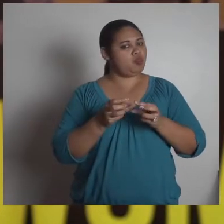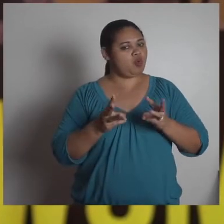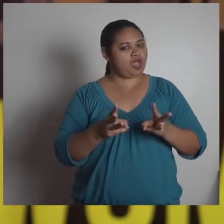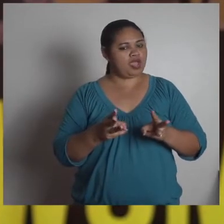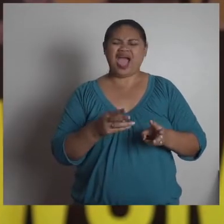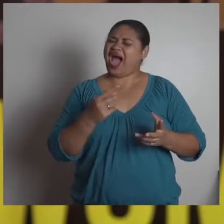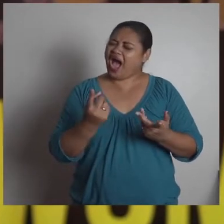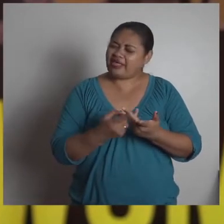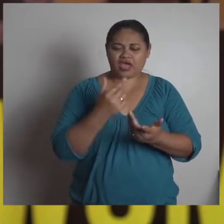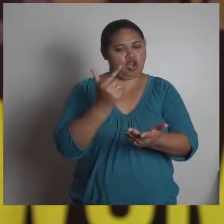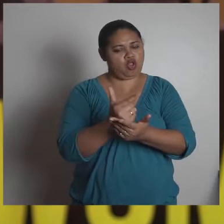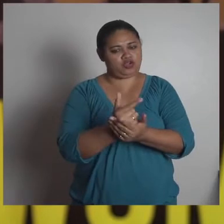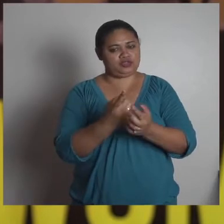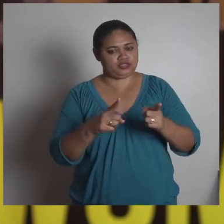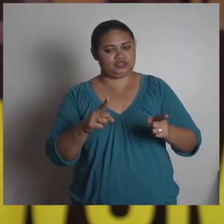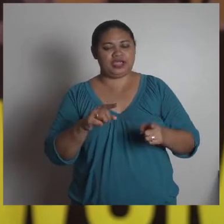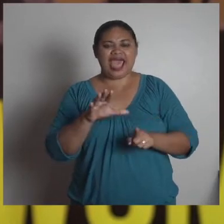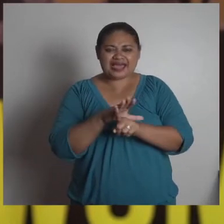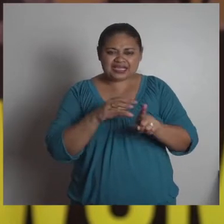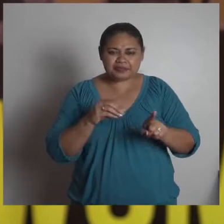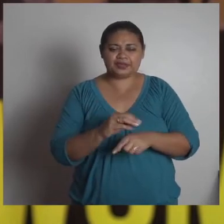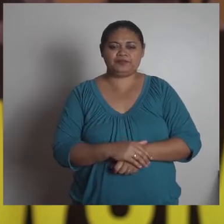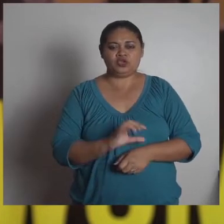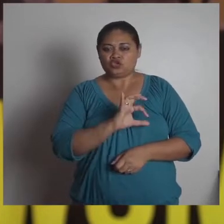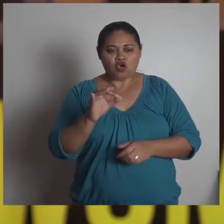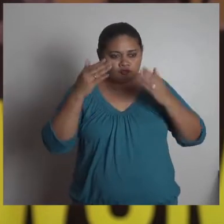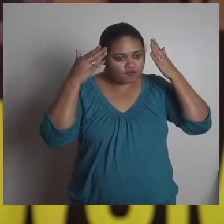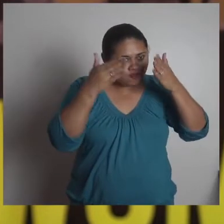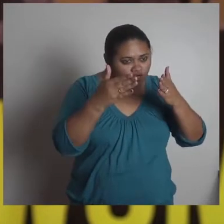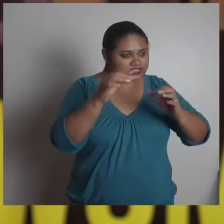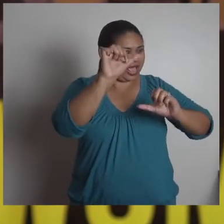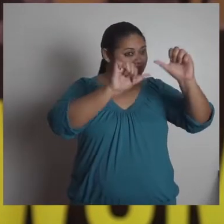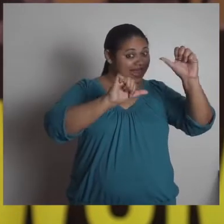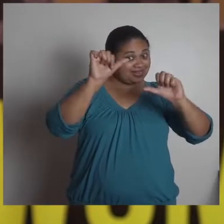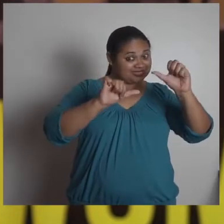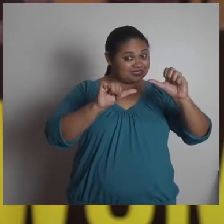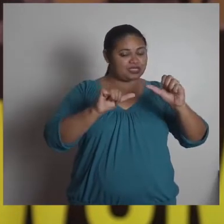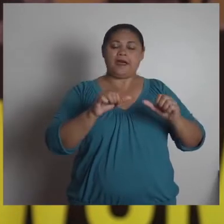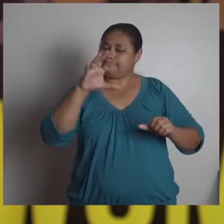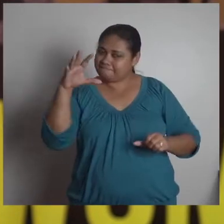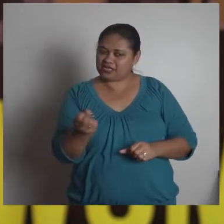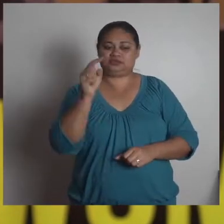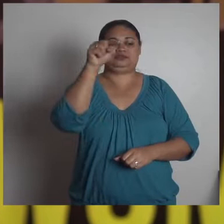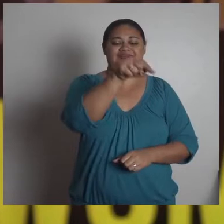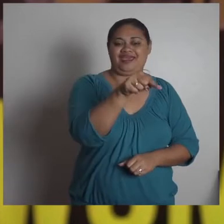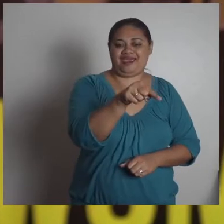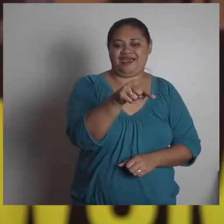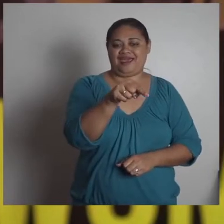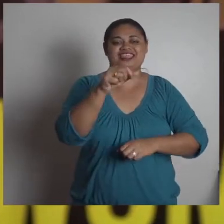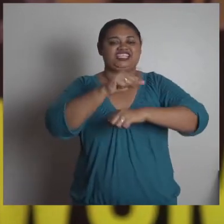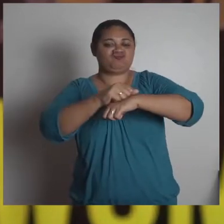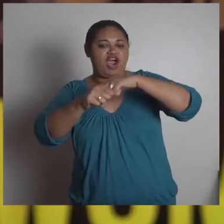And that means that we have to do lots of other things. To be there present, not just for that, not just to do